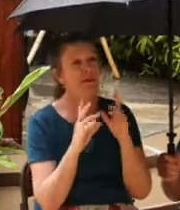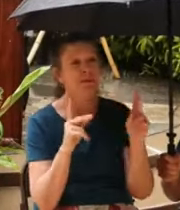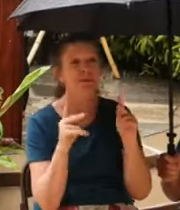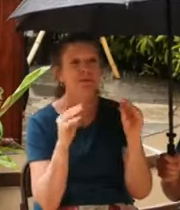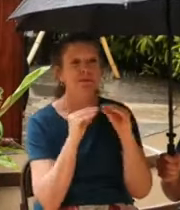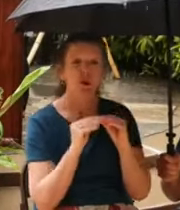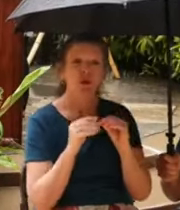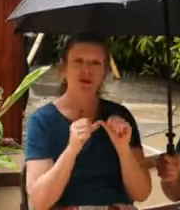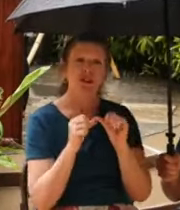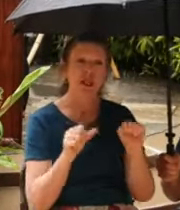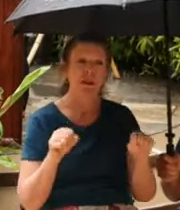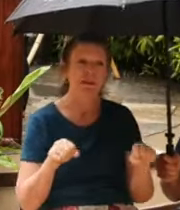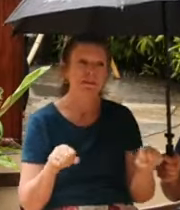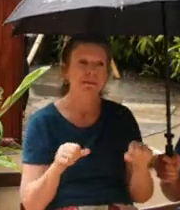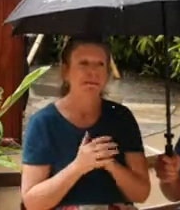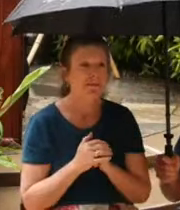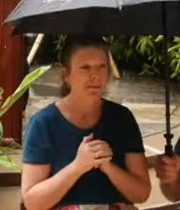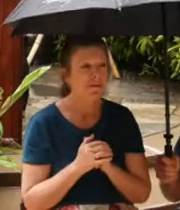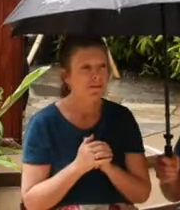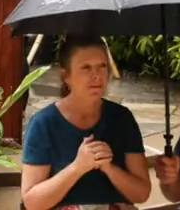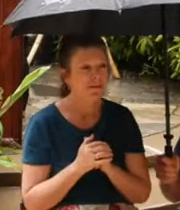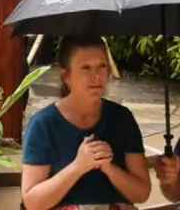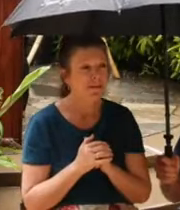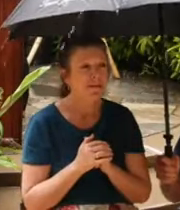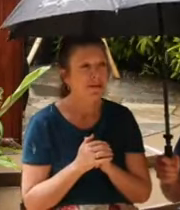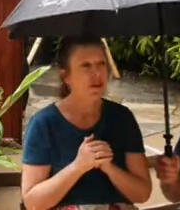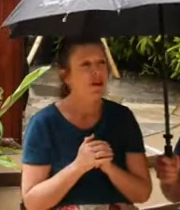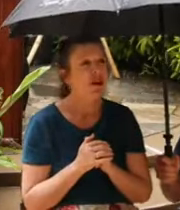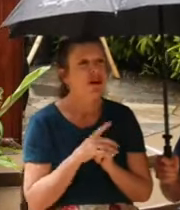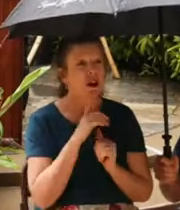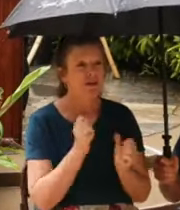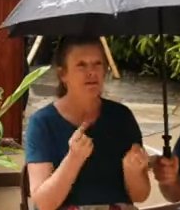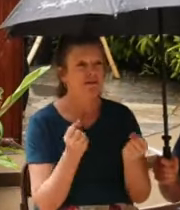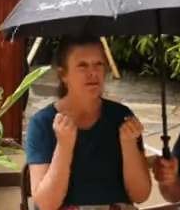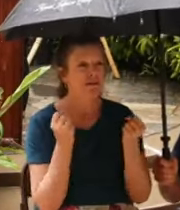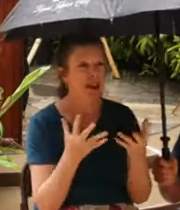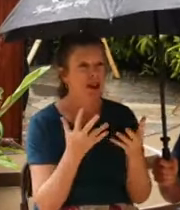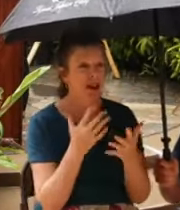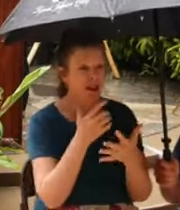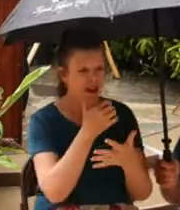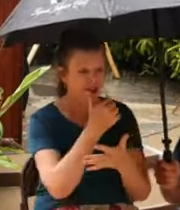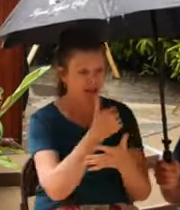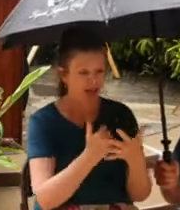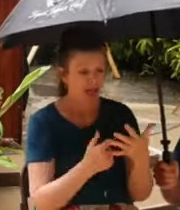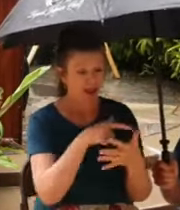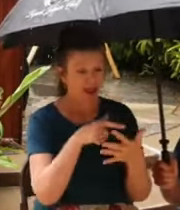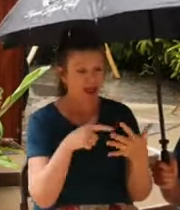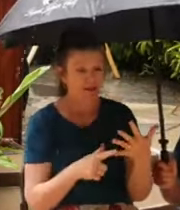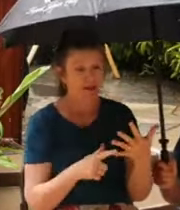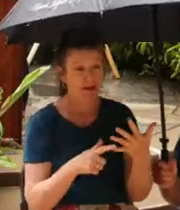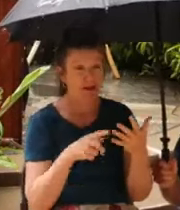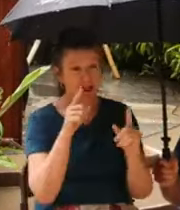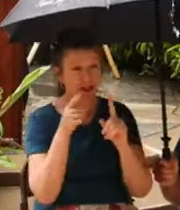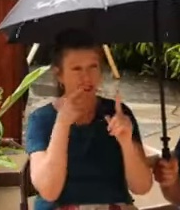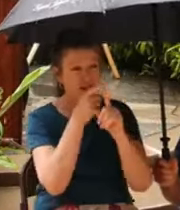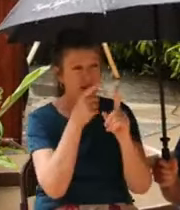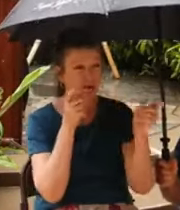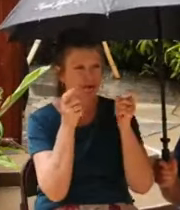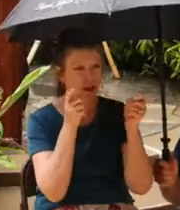sustainably. There are many elements to our destination management action